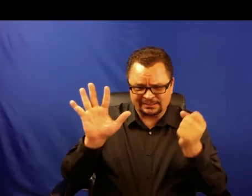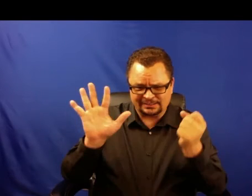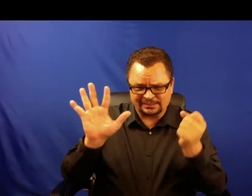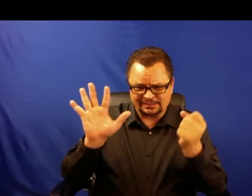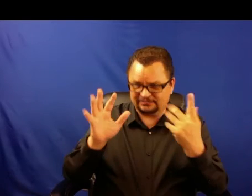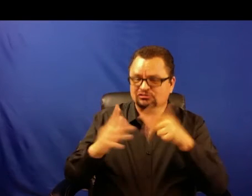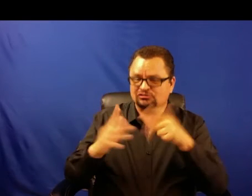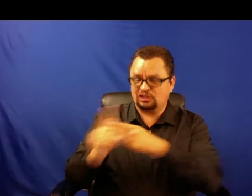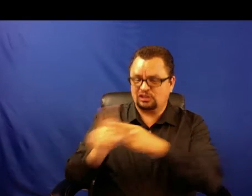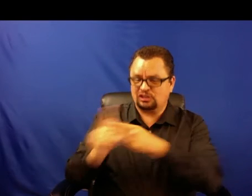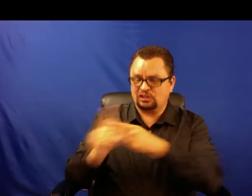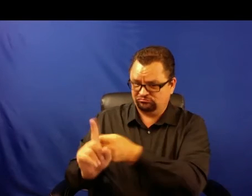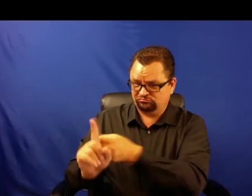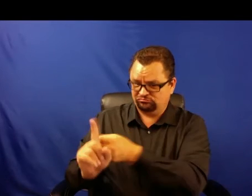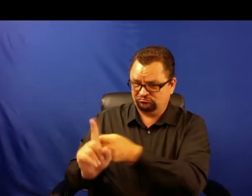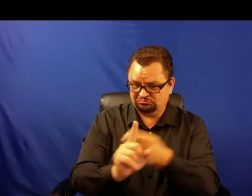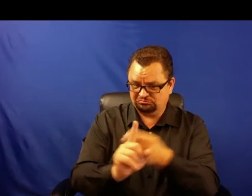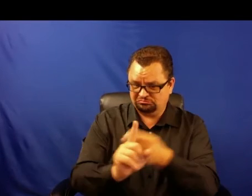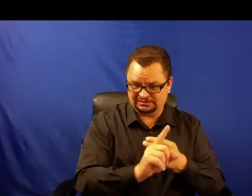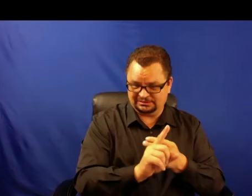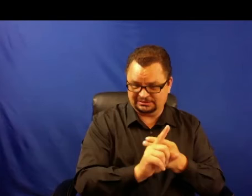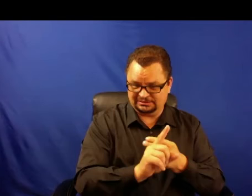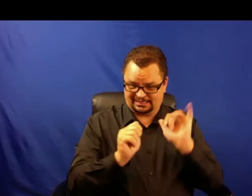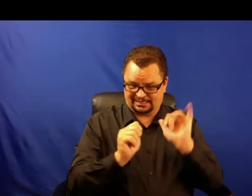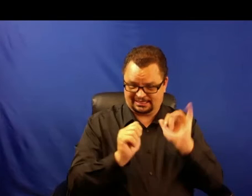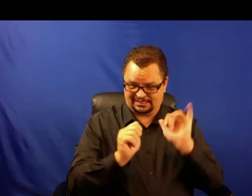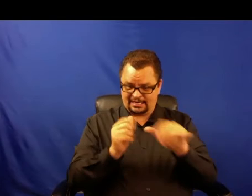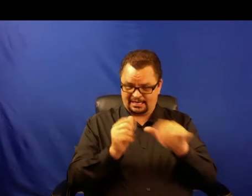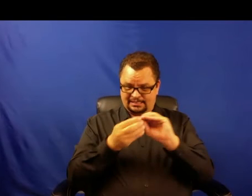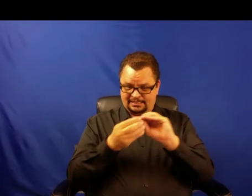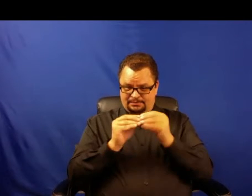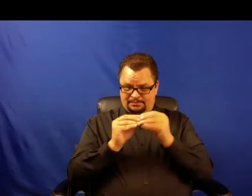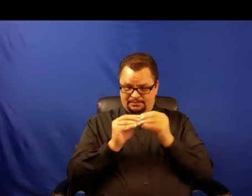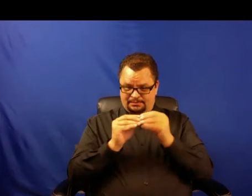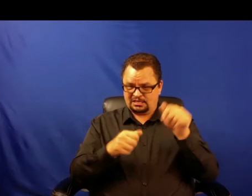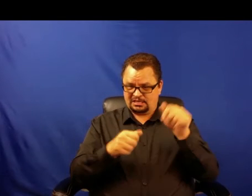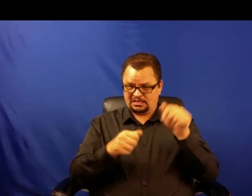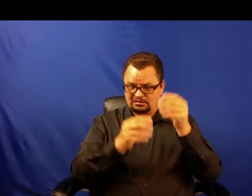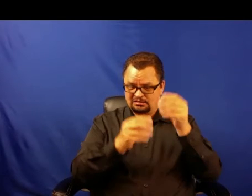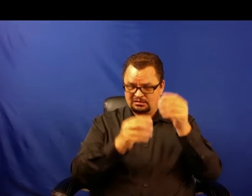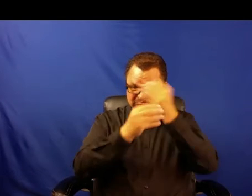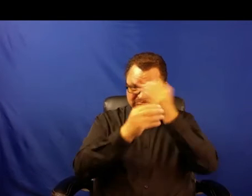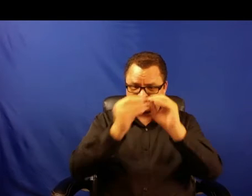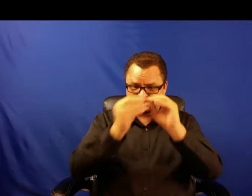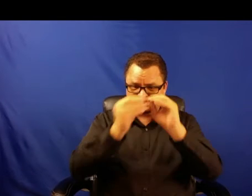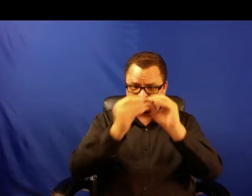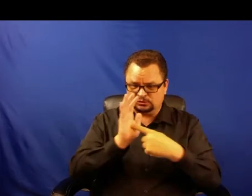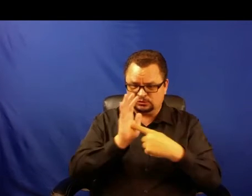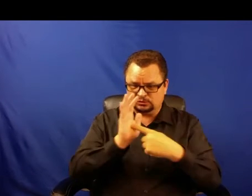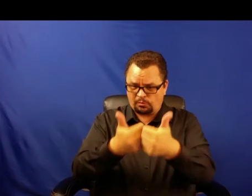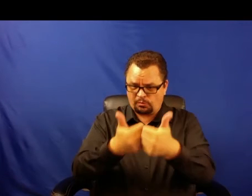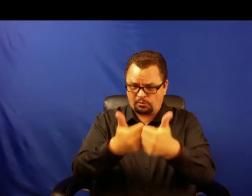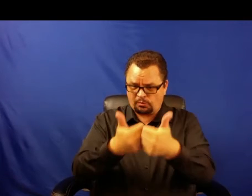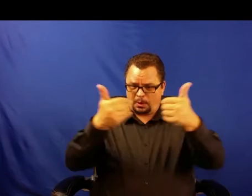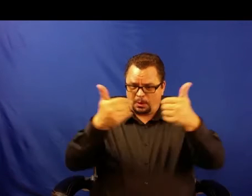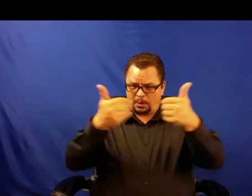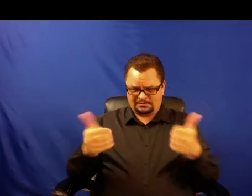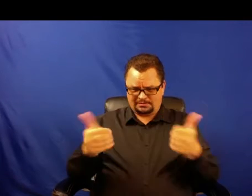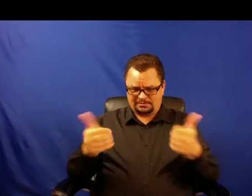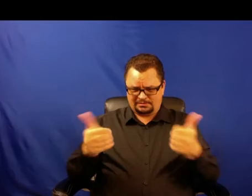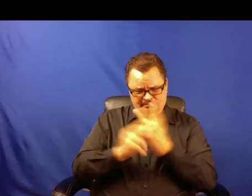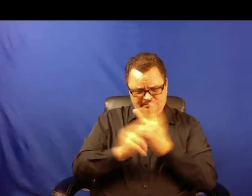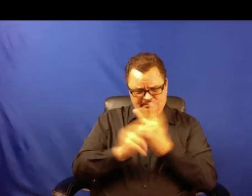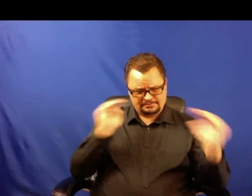If you want to do it in aggregate form with everybody, it'd just be interesting, I think, to see how many 5 to 11-year-olds are getting vaccinated. Is that